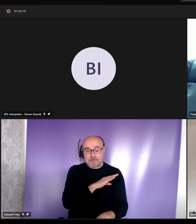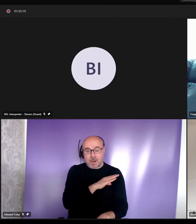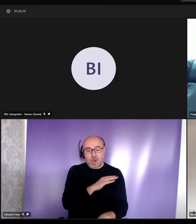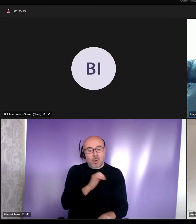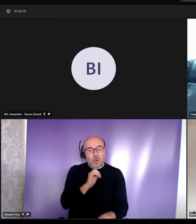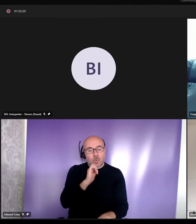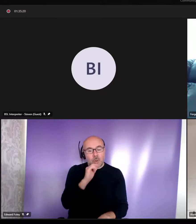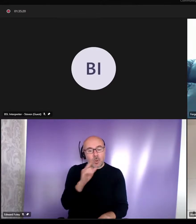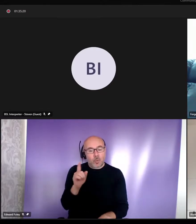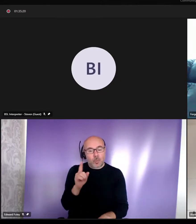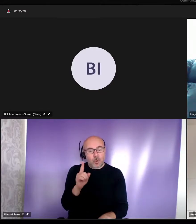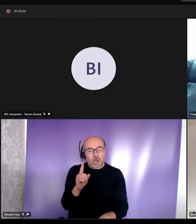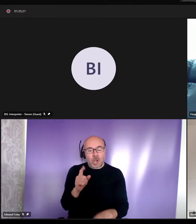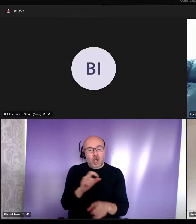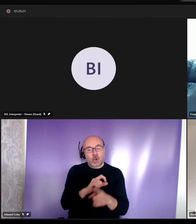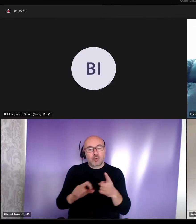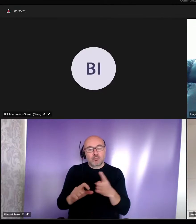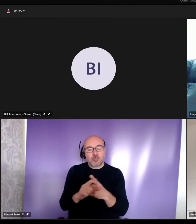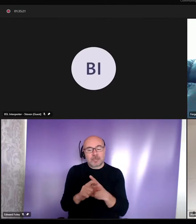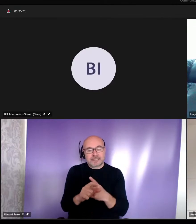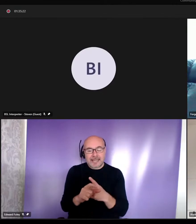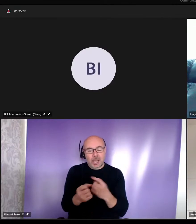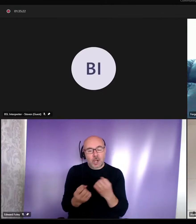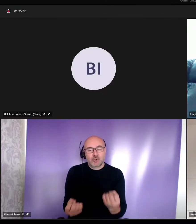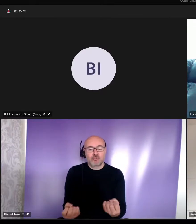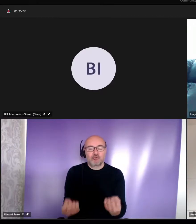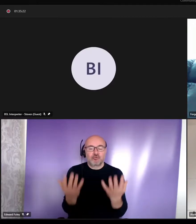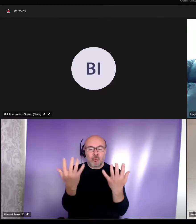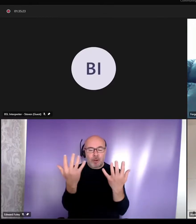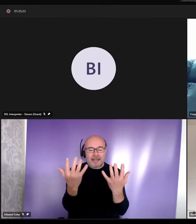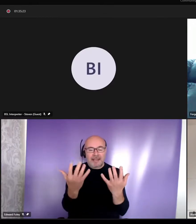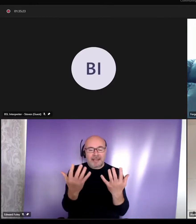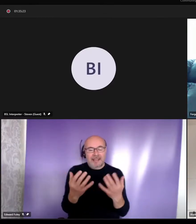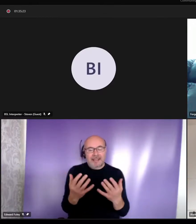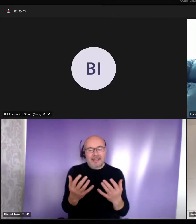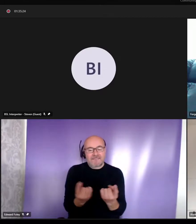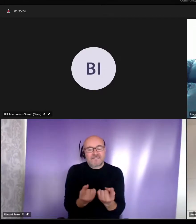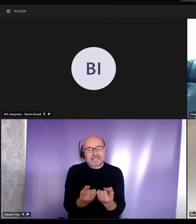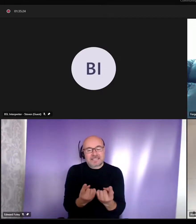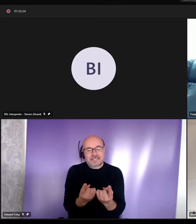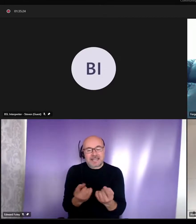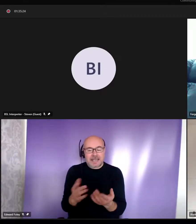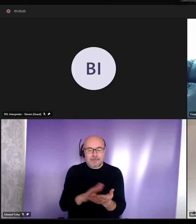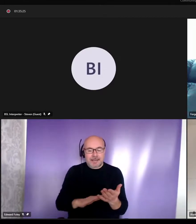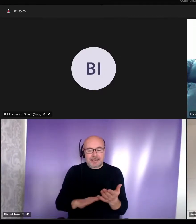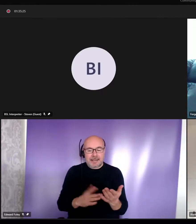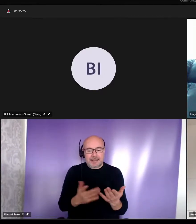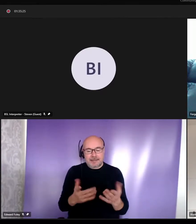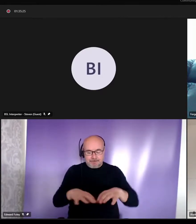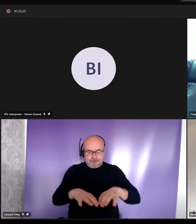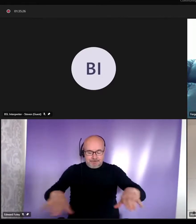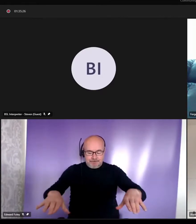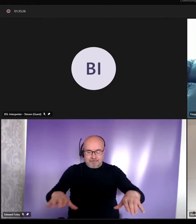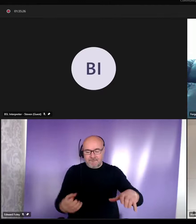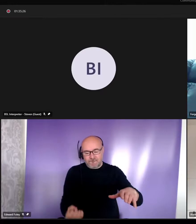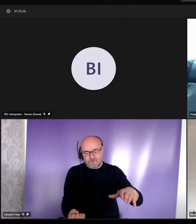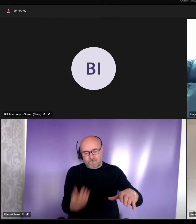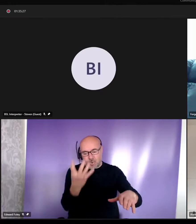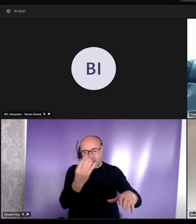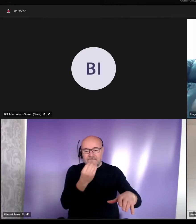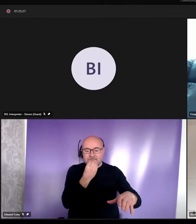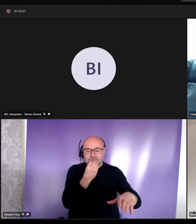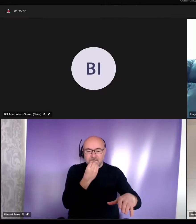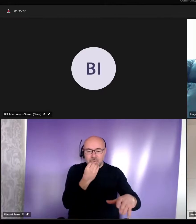community growing facility with raised beds, with the ability to develop health through growing healthy food, skills